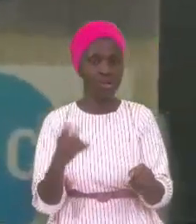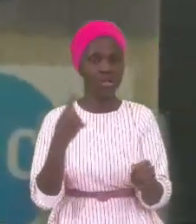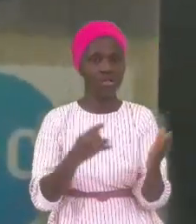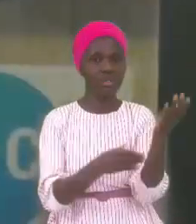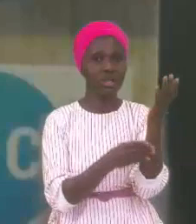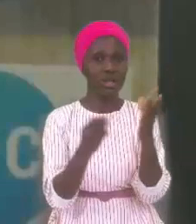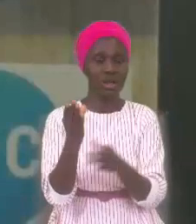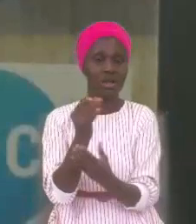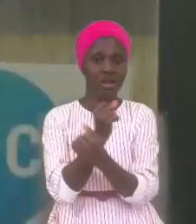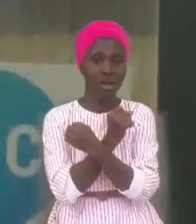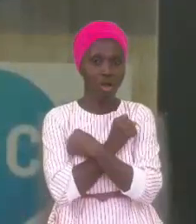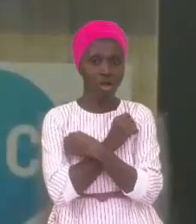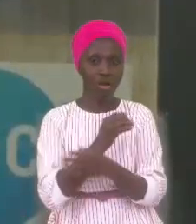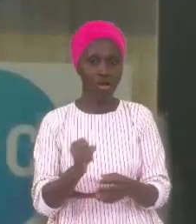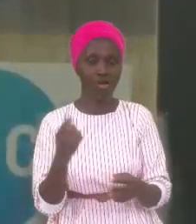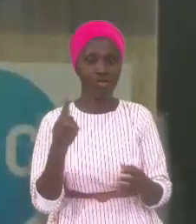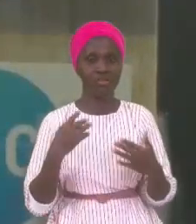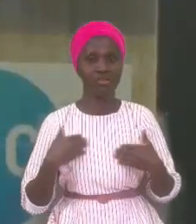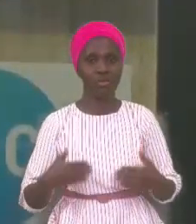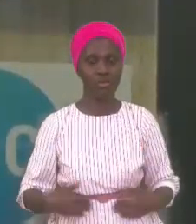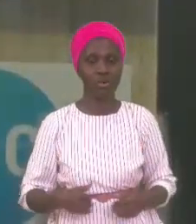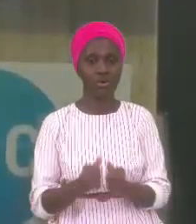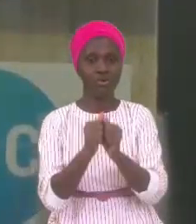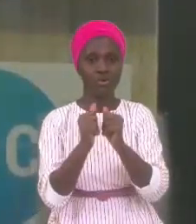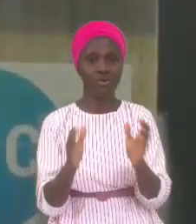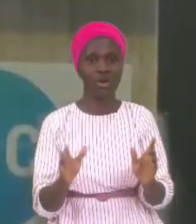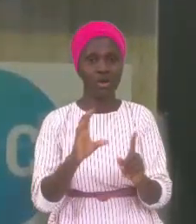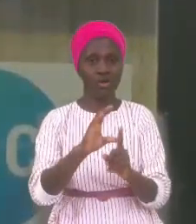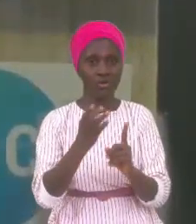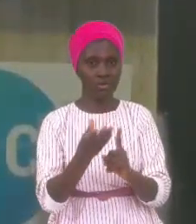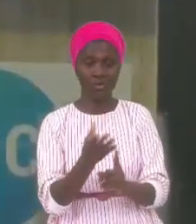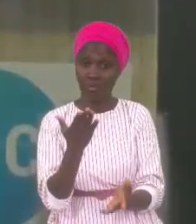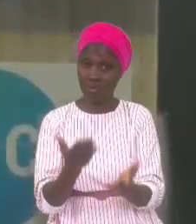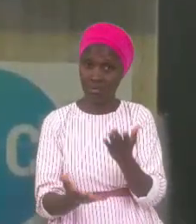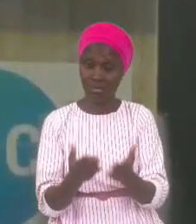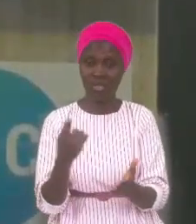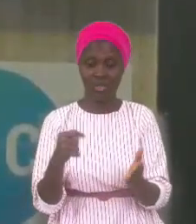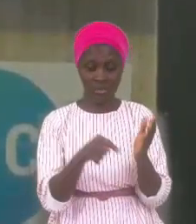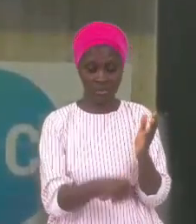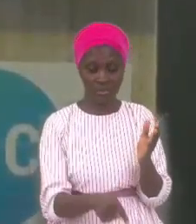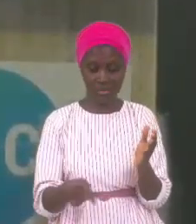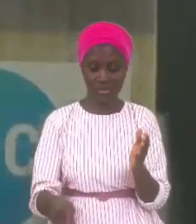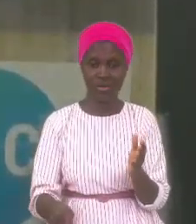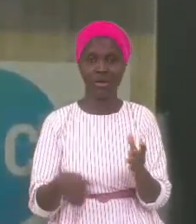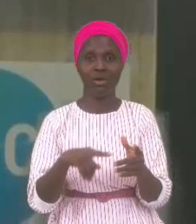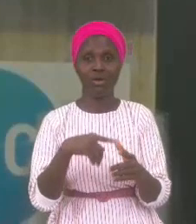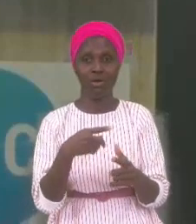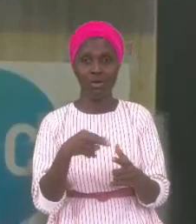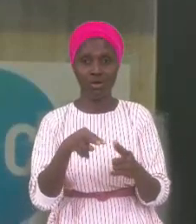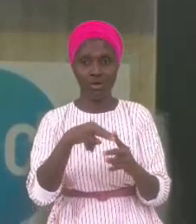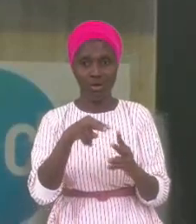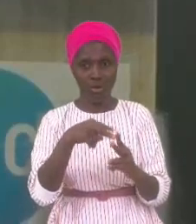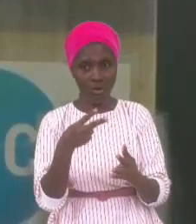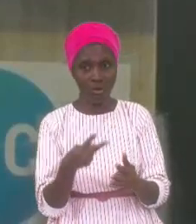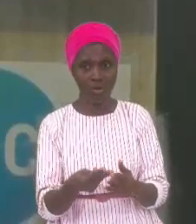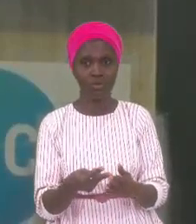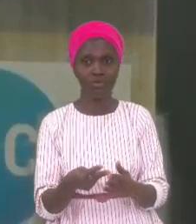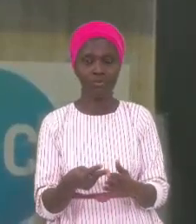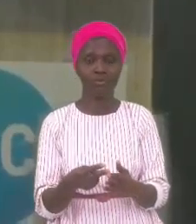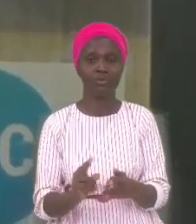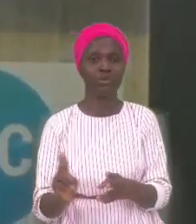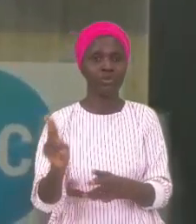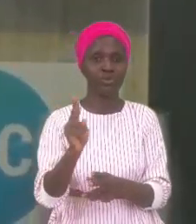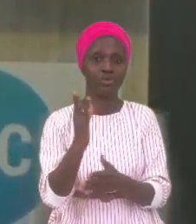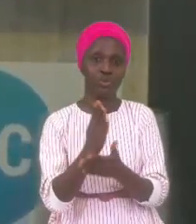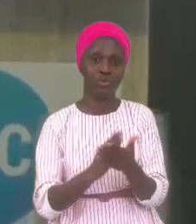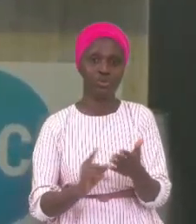body unconditionally. Maybe the leg or muscle is pulling you somewhere. The hand is